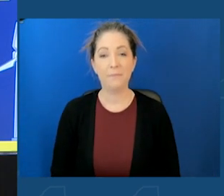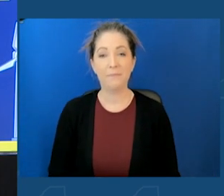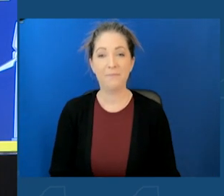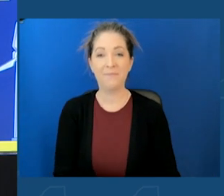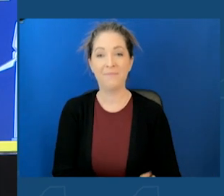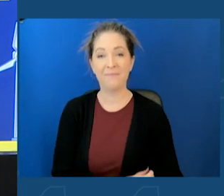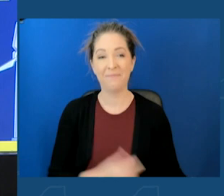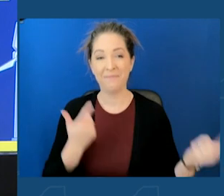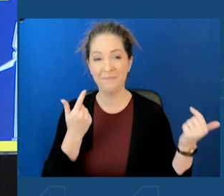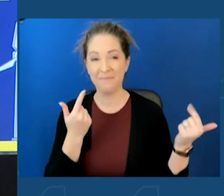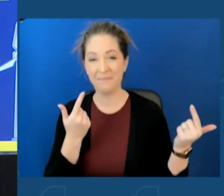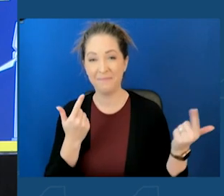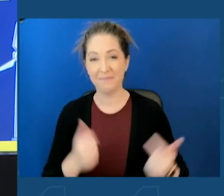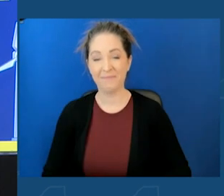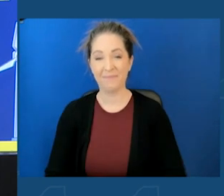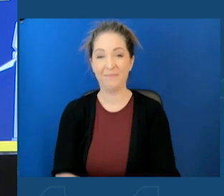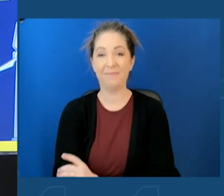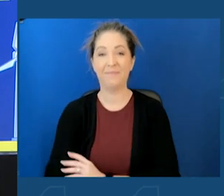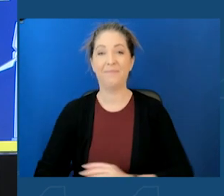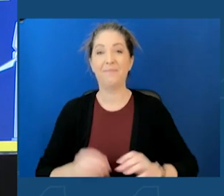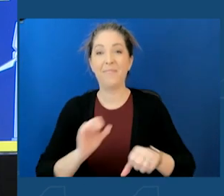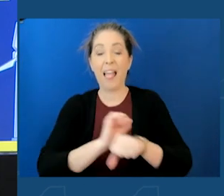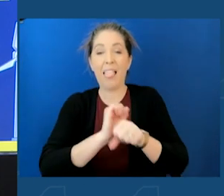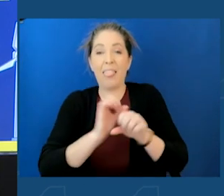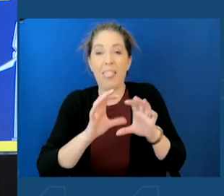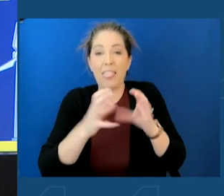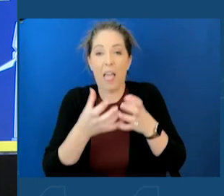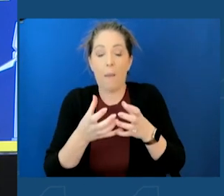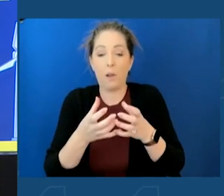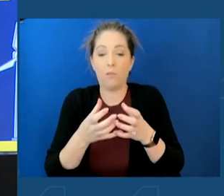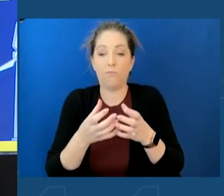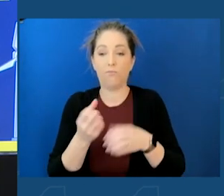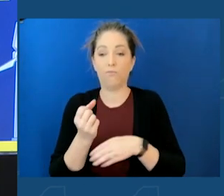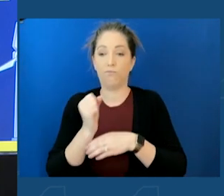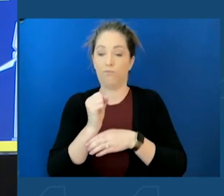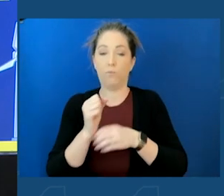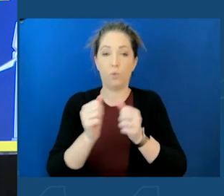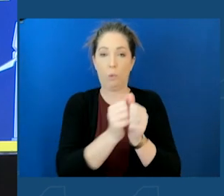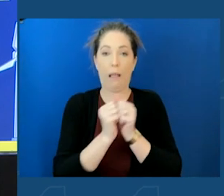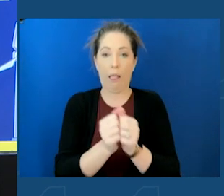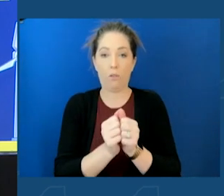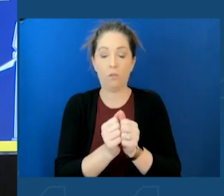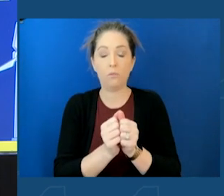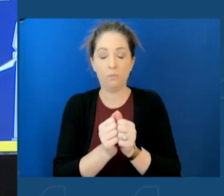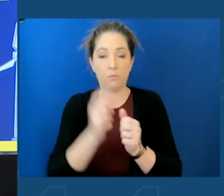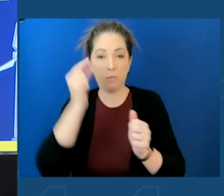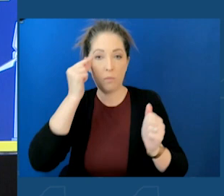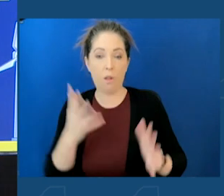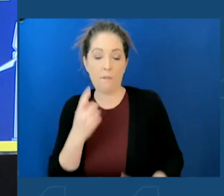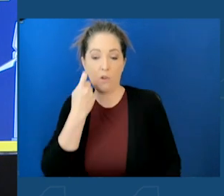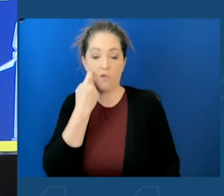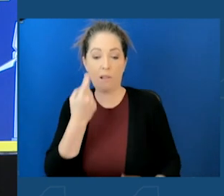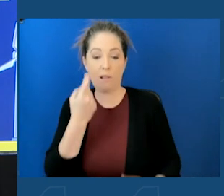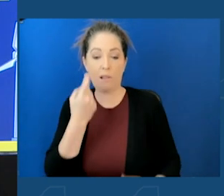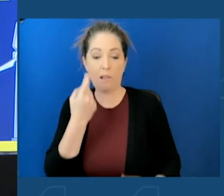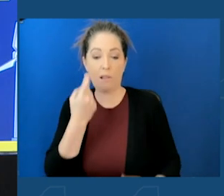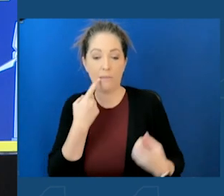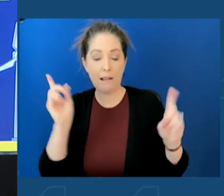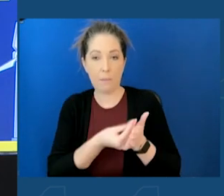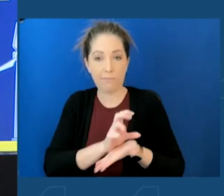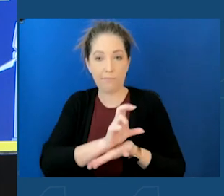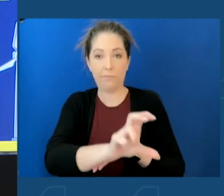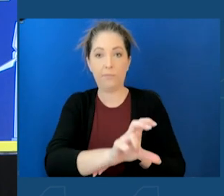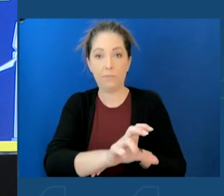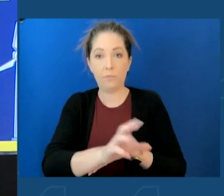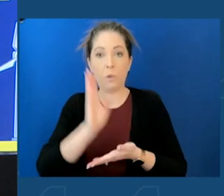Labor stands in unison as the governor announced a new funding stream for across the street will become the National Offshore Wind Training